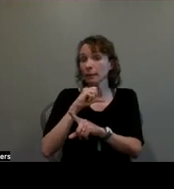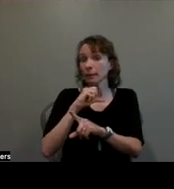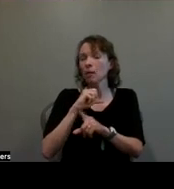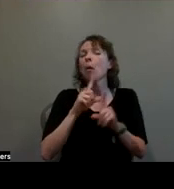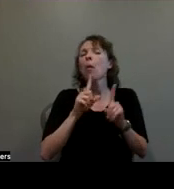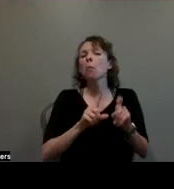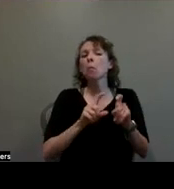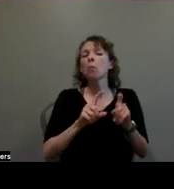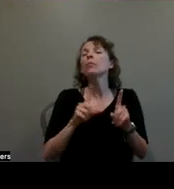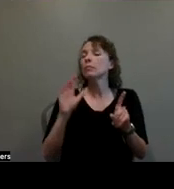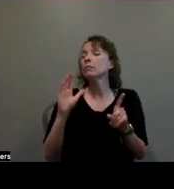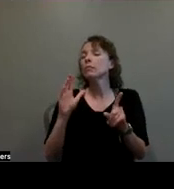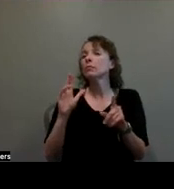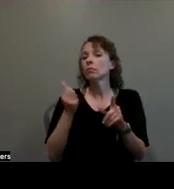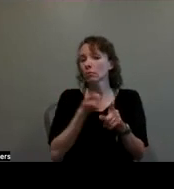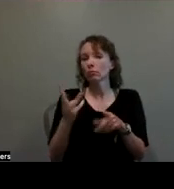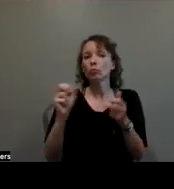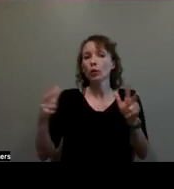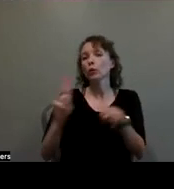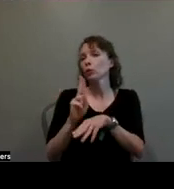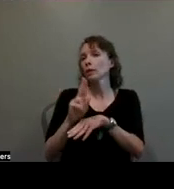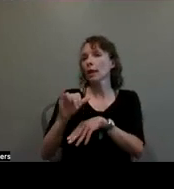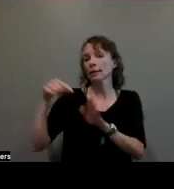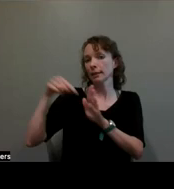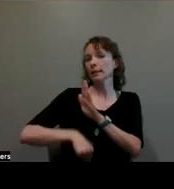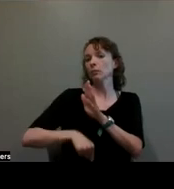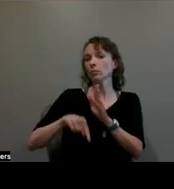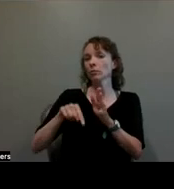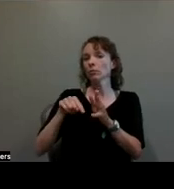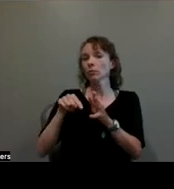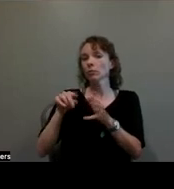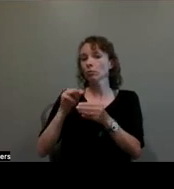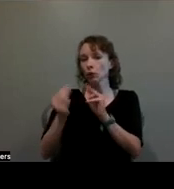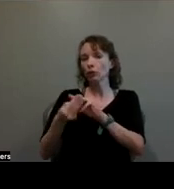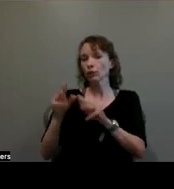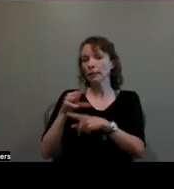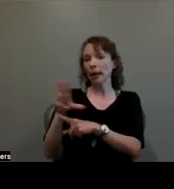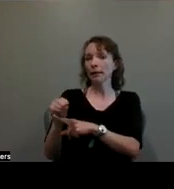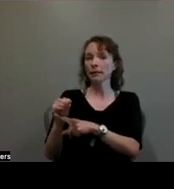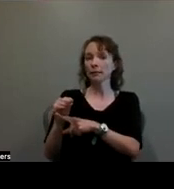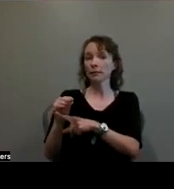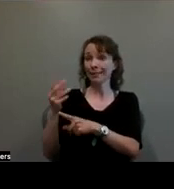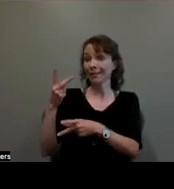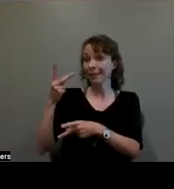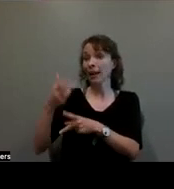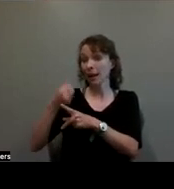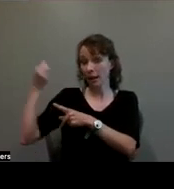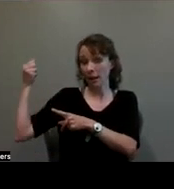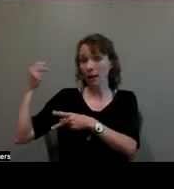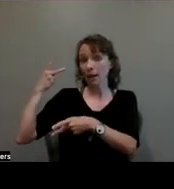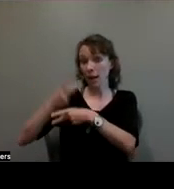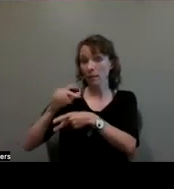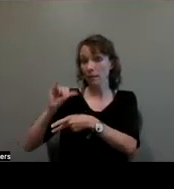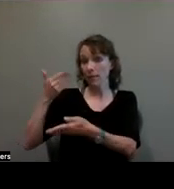using deep mutational scanning data sets as held out like validation, you would substantially or significantly enrich